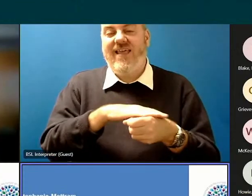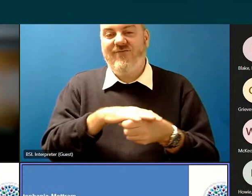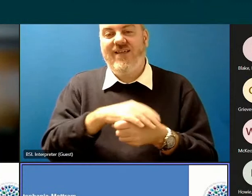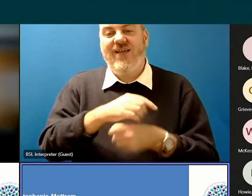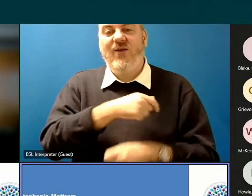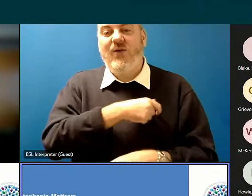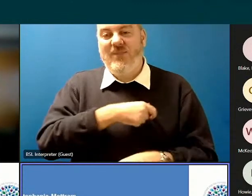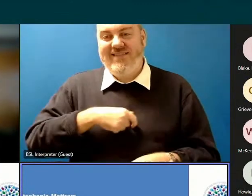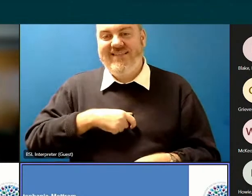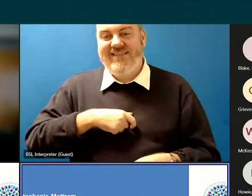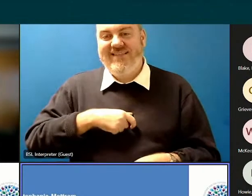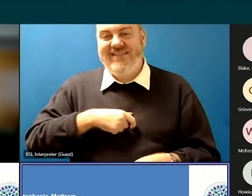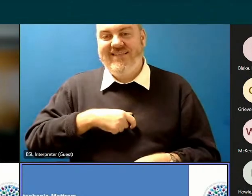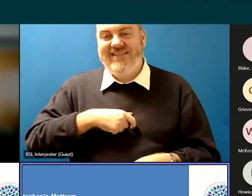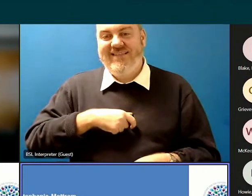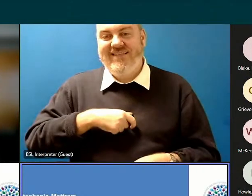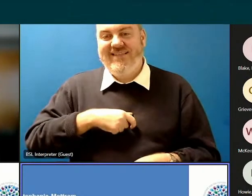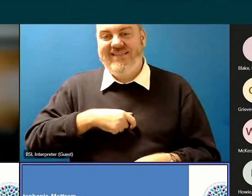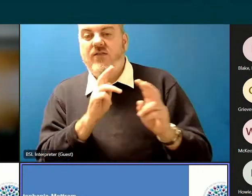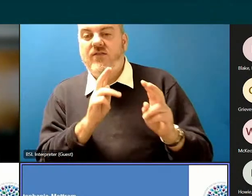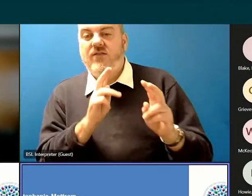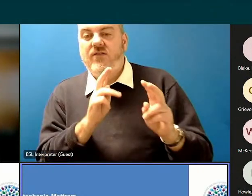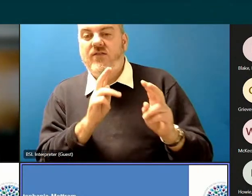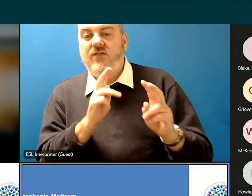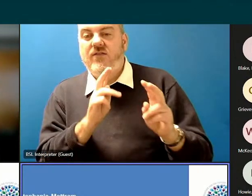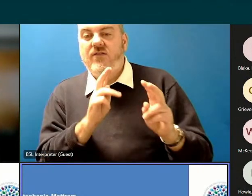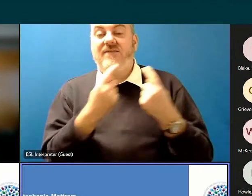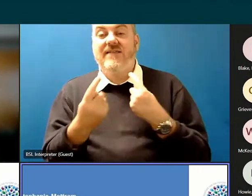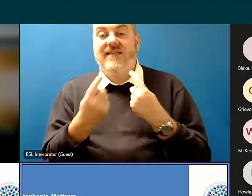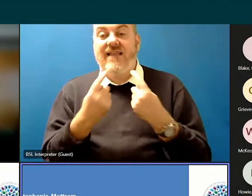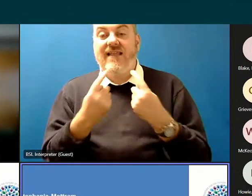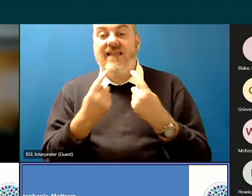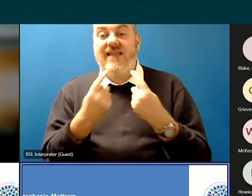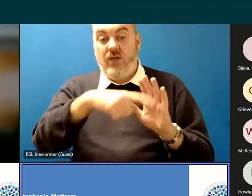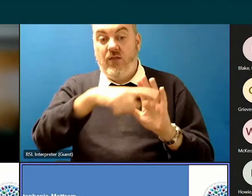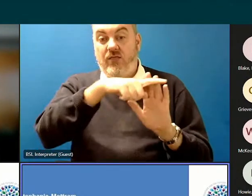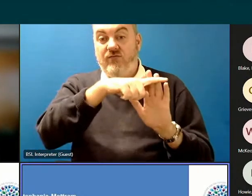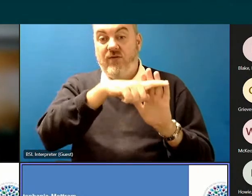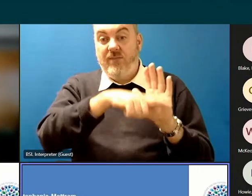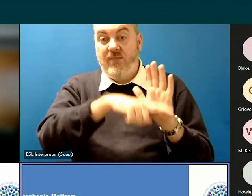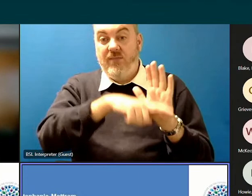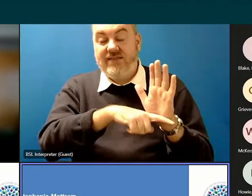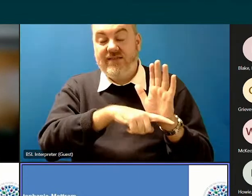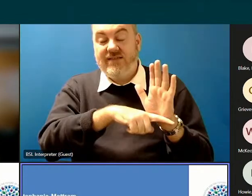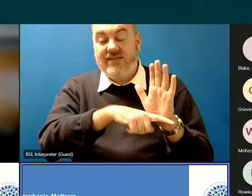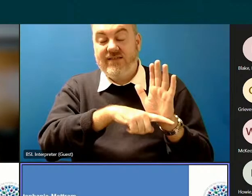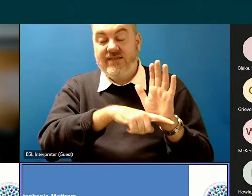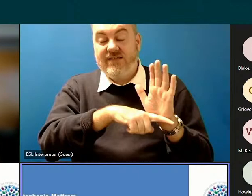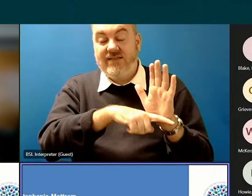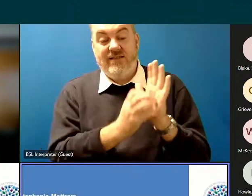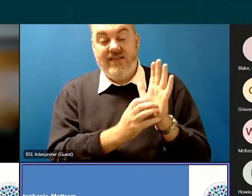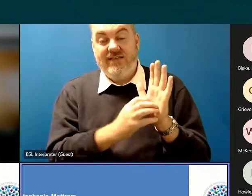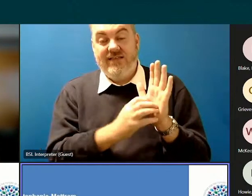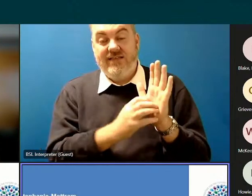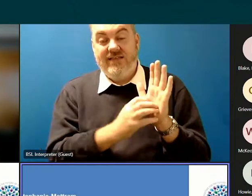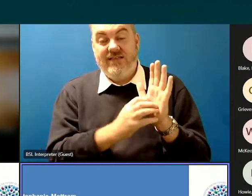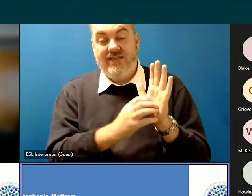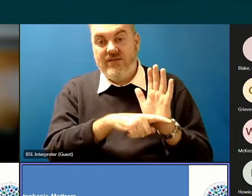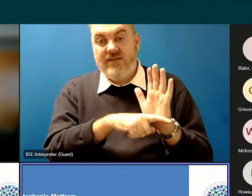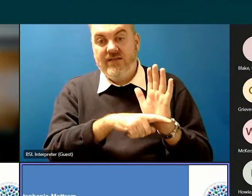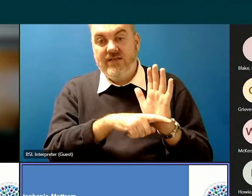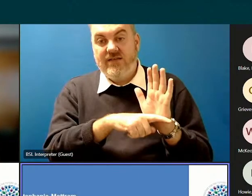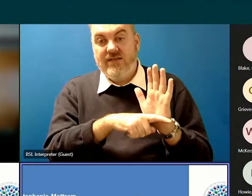the retrospective data that's in the report and actually the contents of the report. I think there's acknowledgement by the